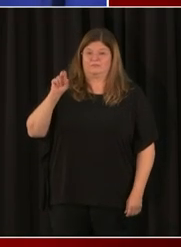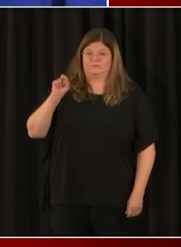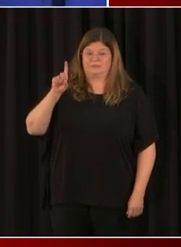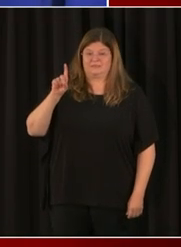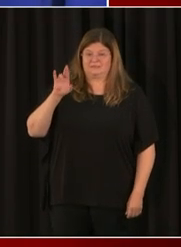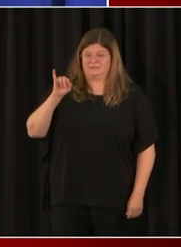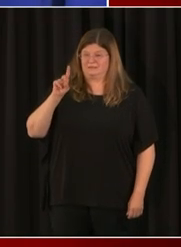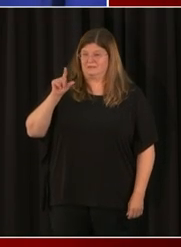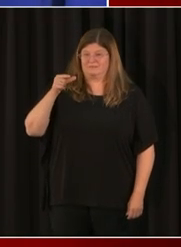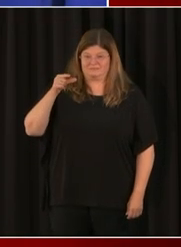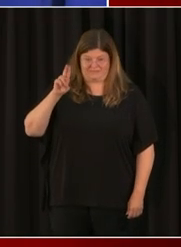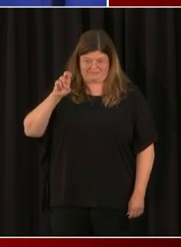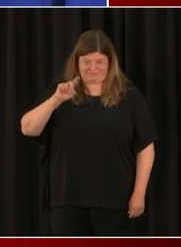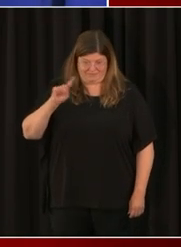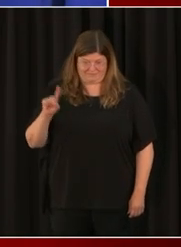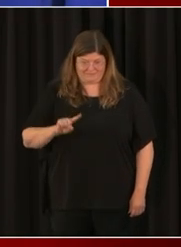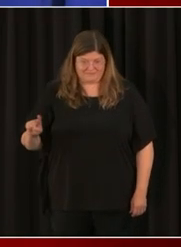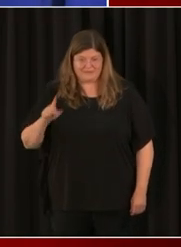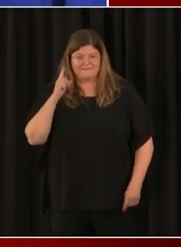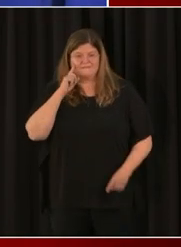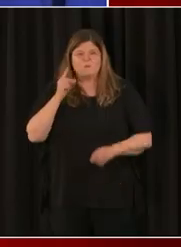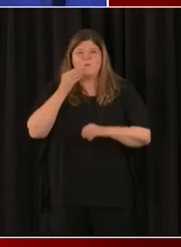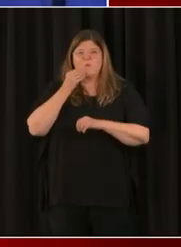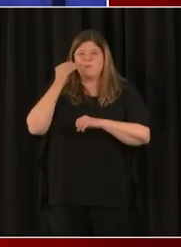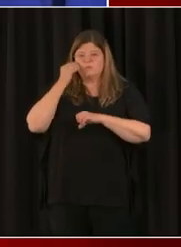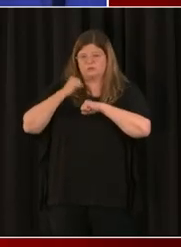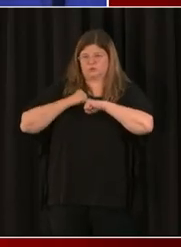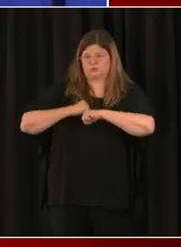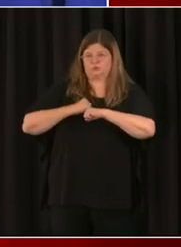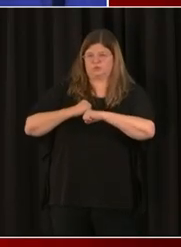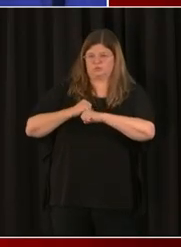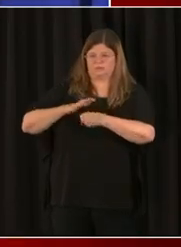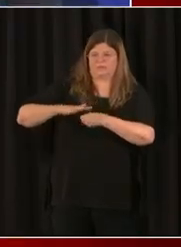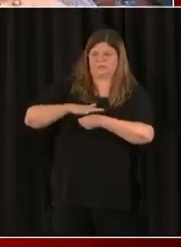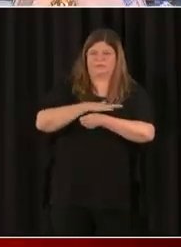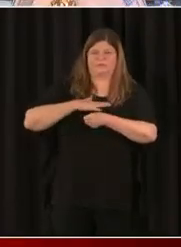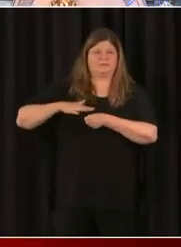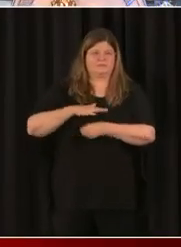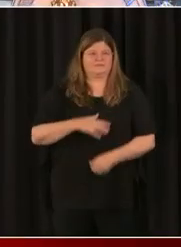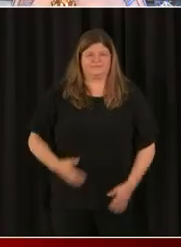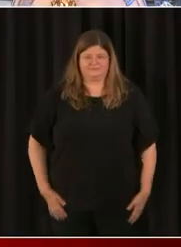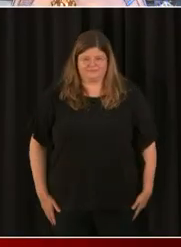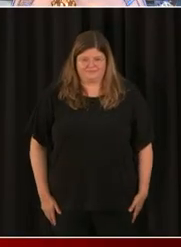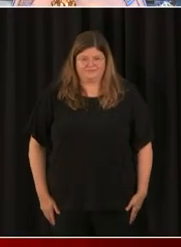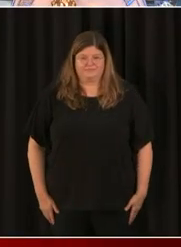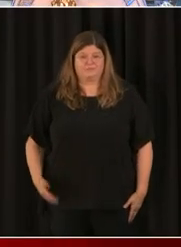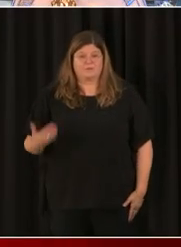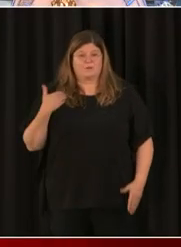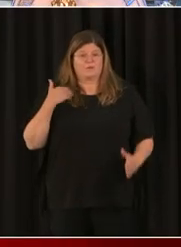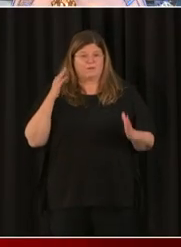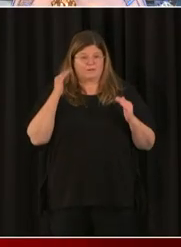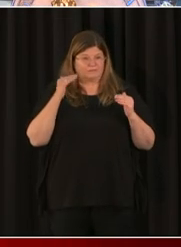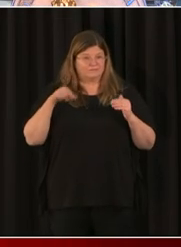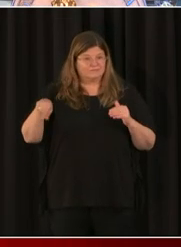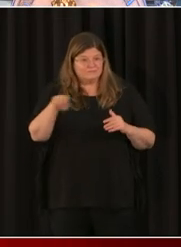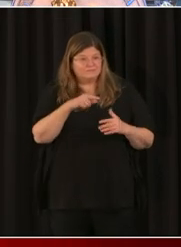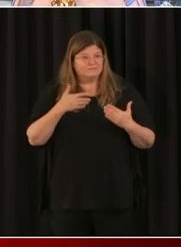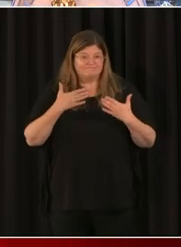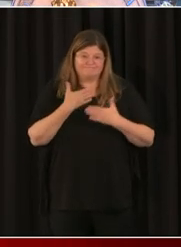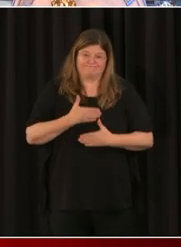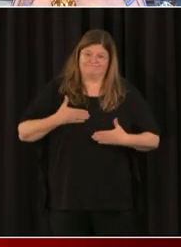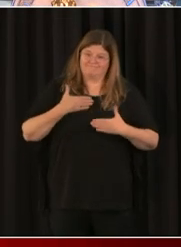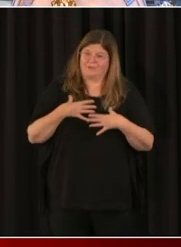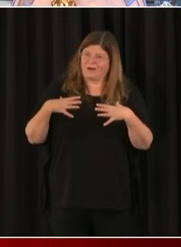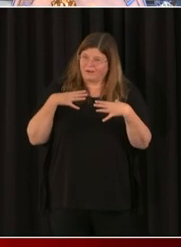Year and welcome. I hope everyone had a restful holiday. And today we